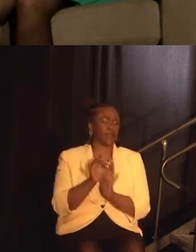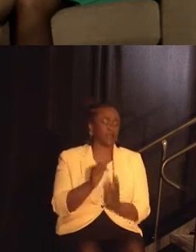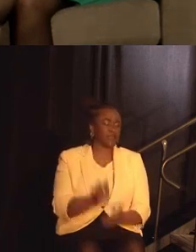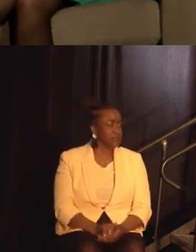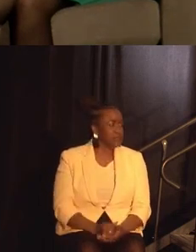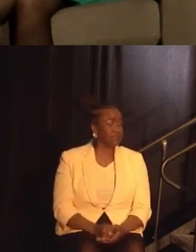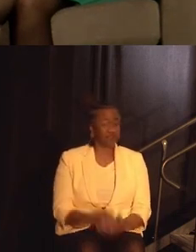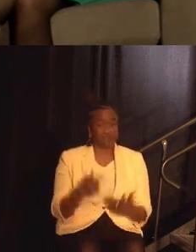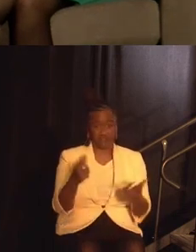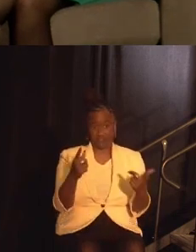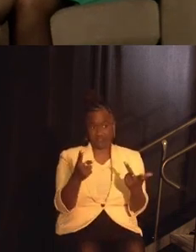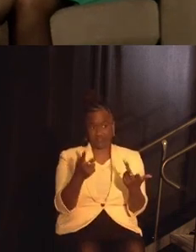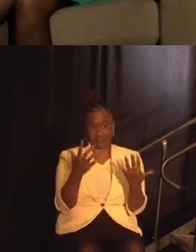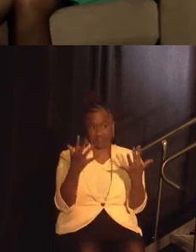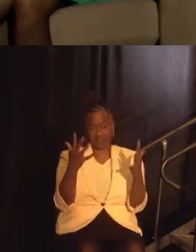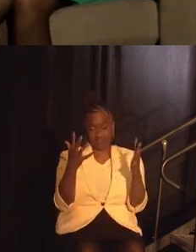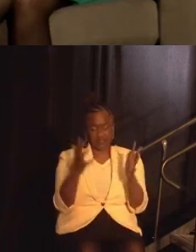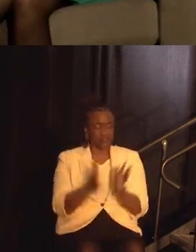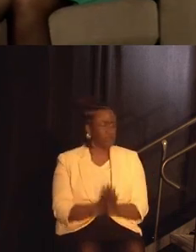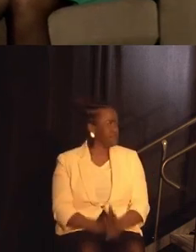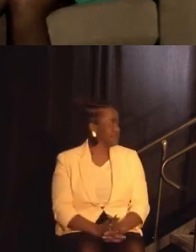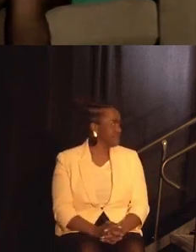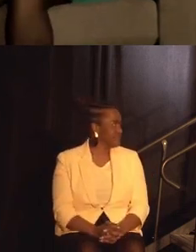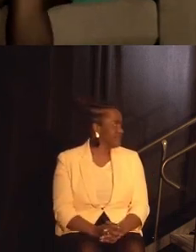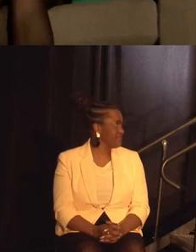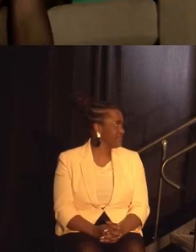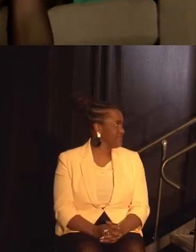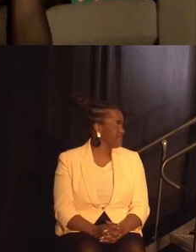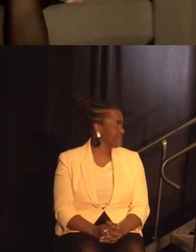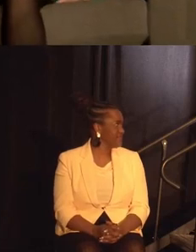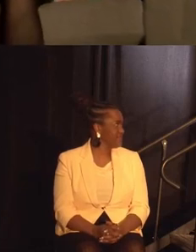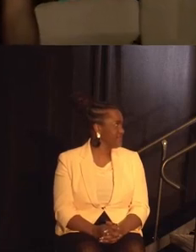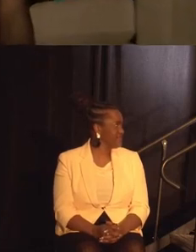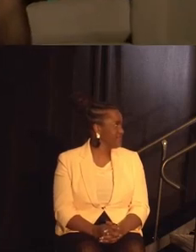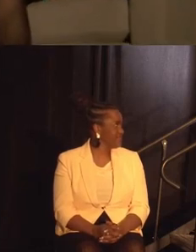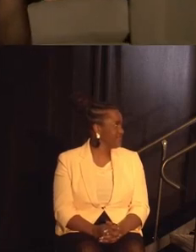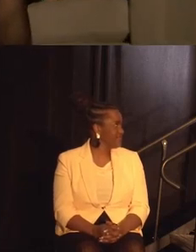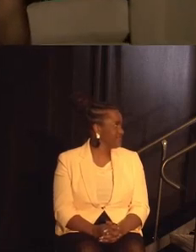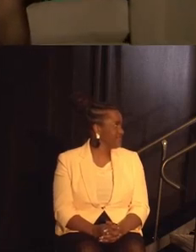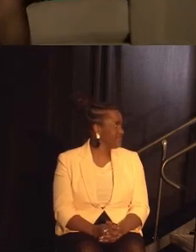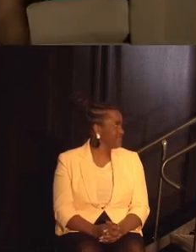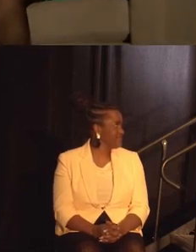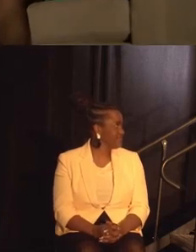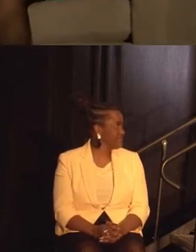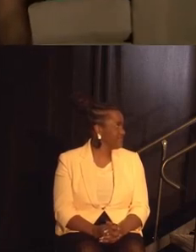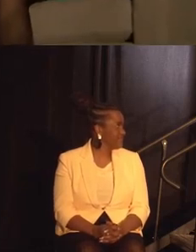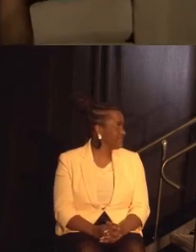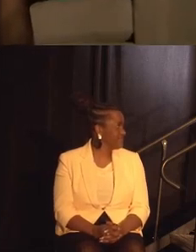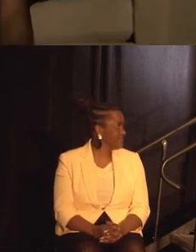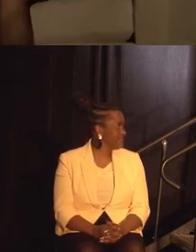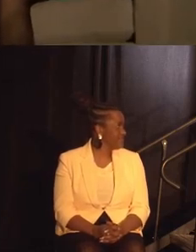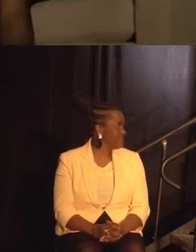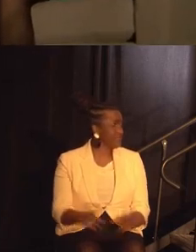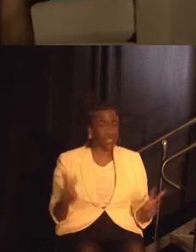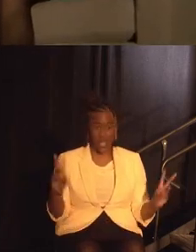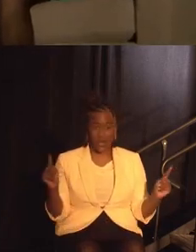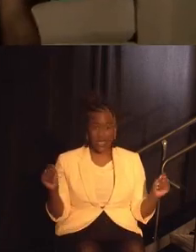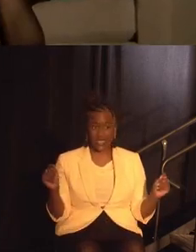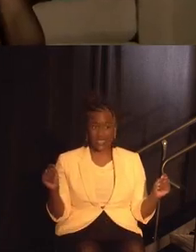you. Mwah. Thank you. Jane? What?